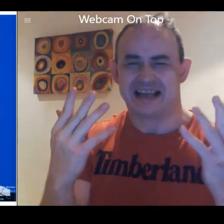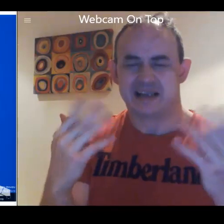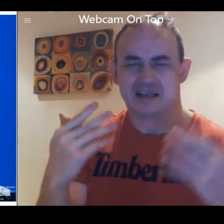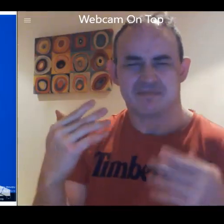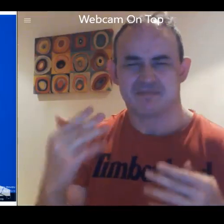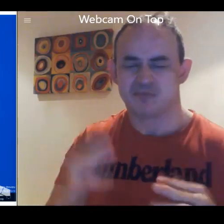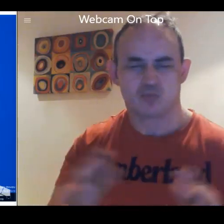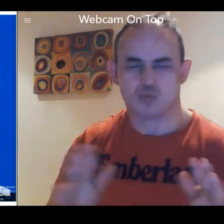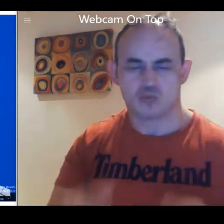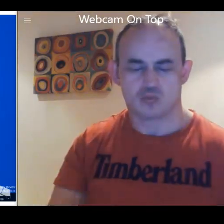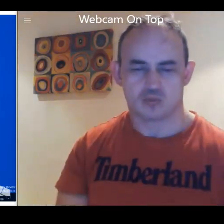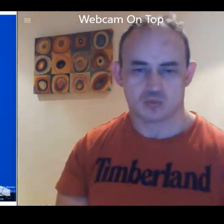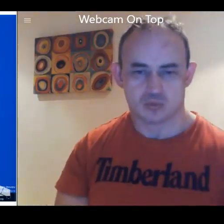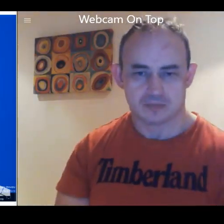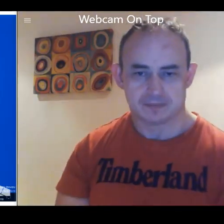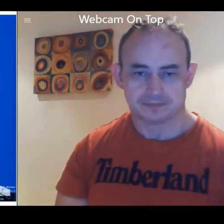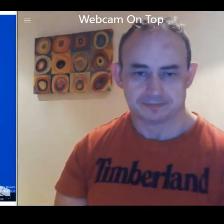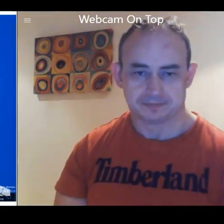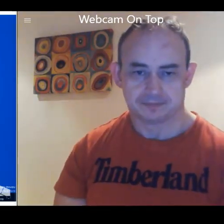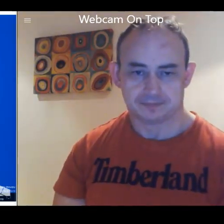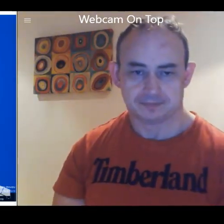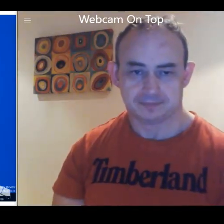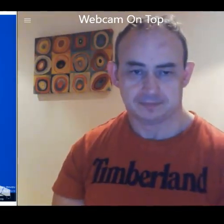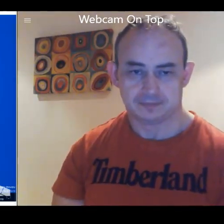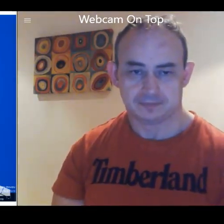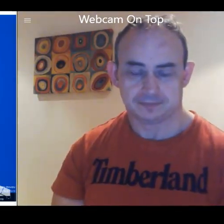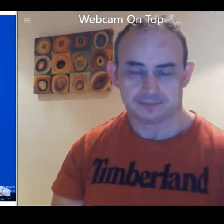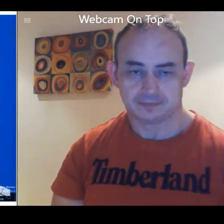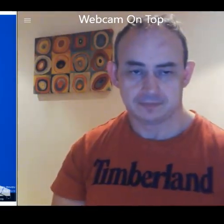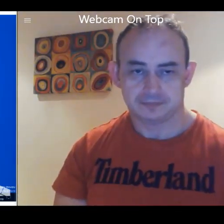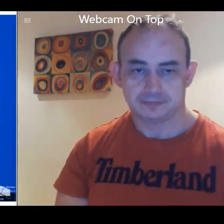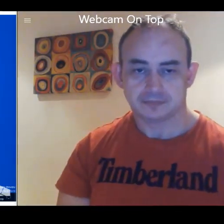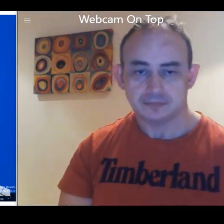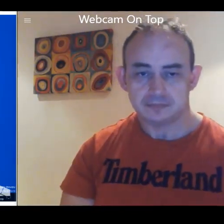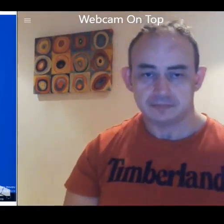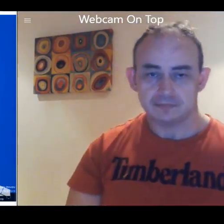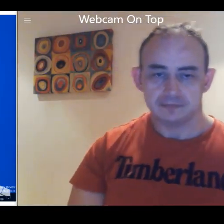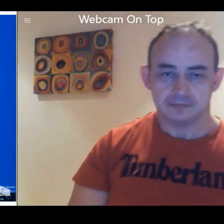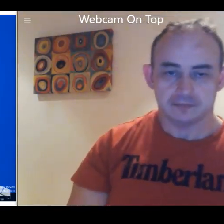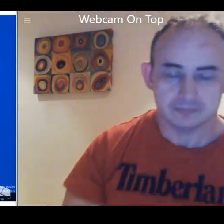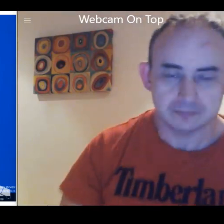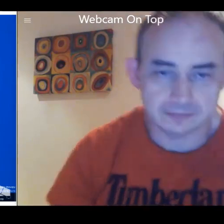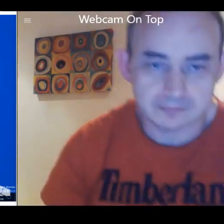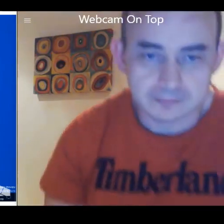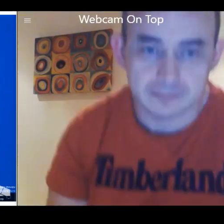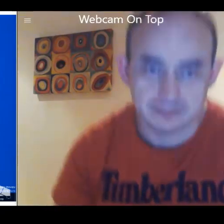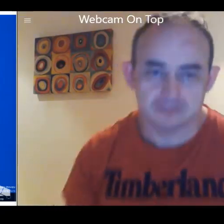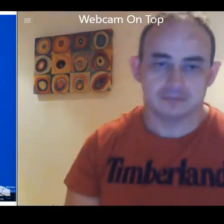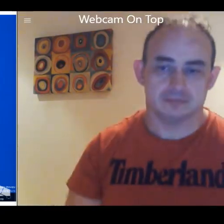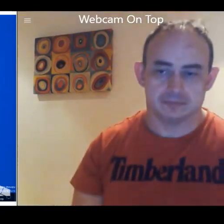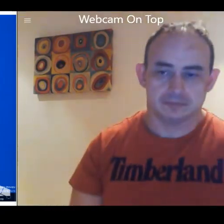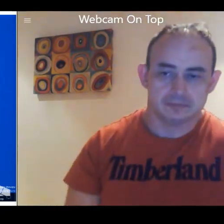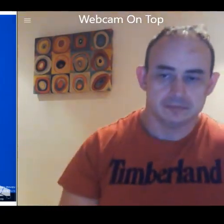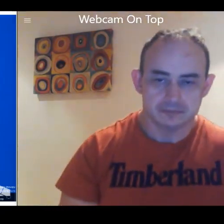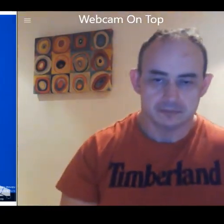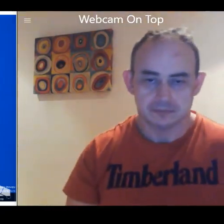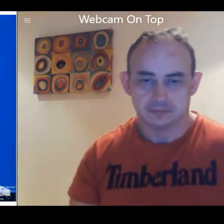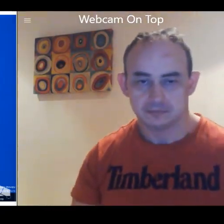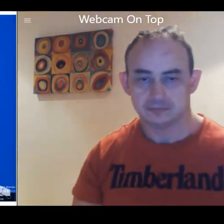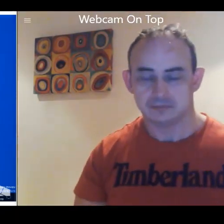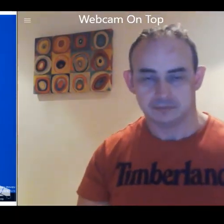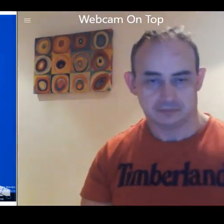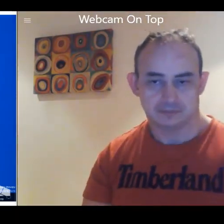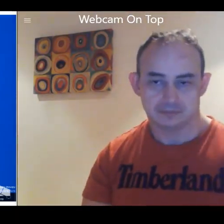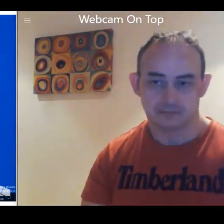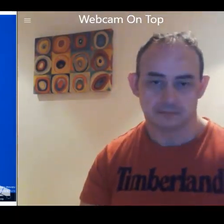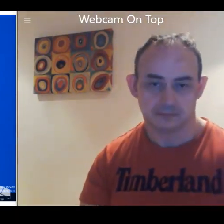taskbar, I can have that. Just like how Windows usually is by default anyway. But if you're slightly strange, you can also have